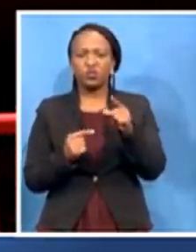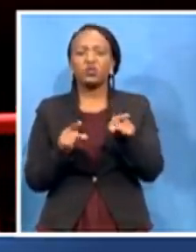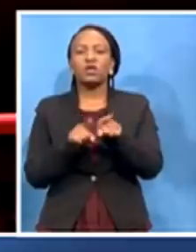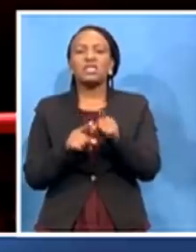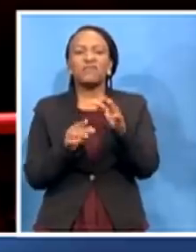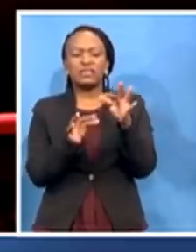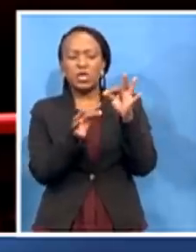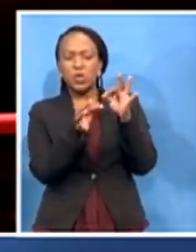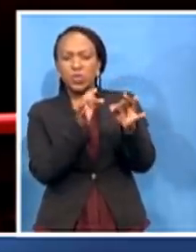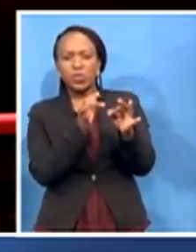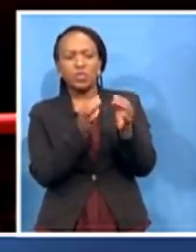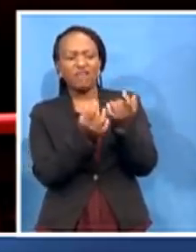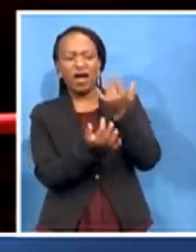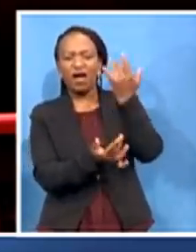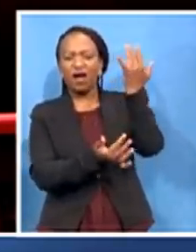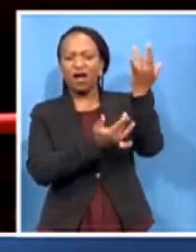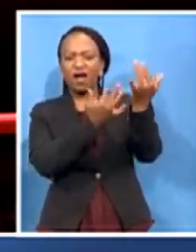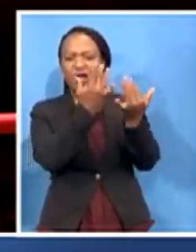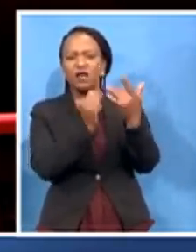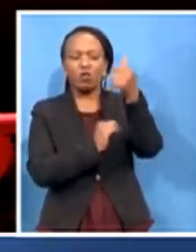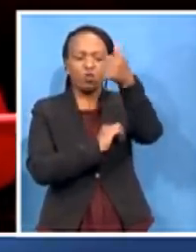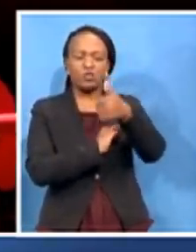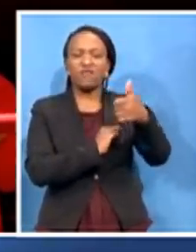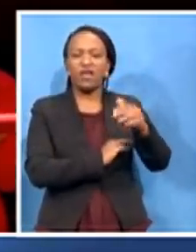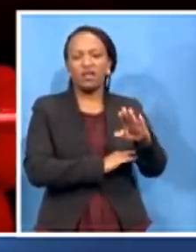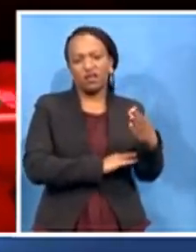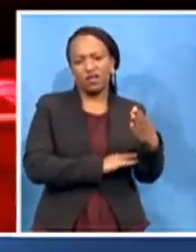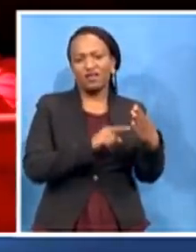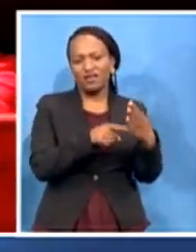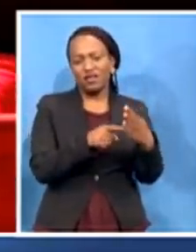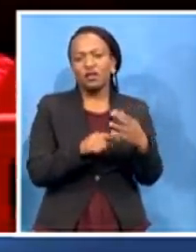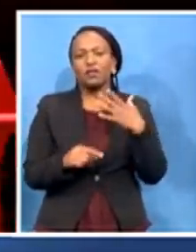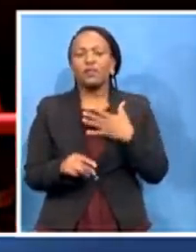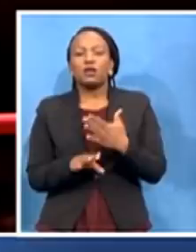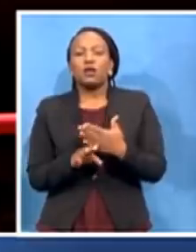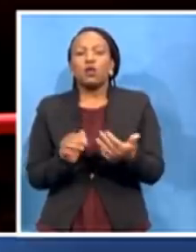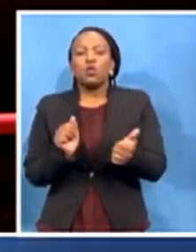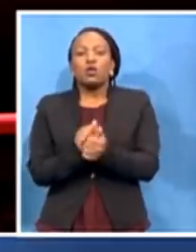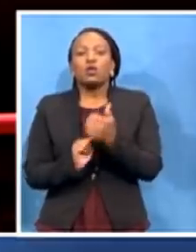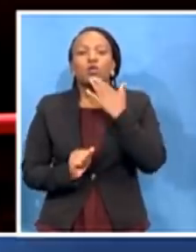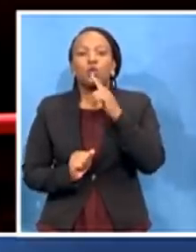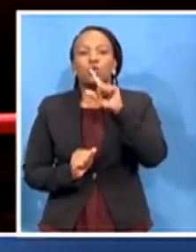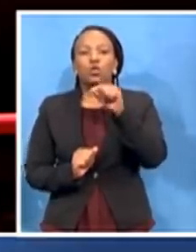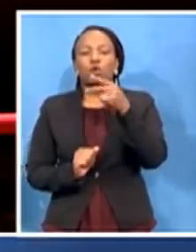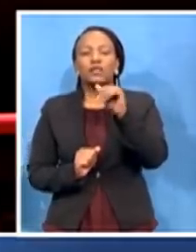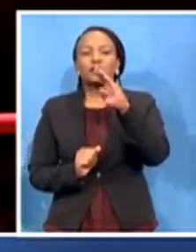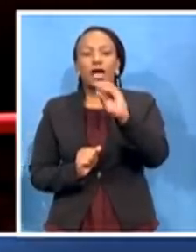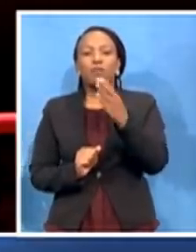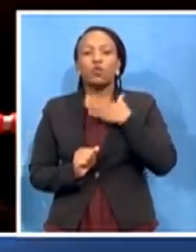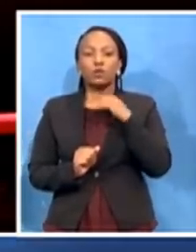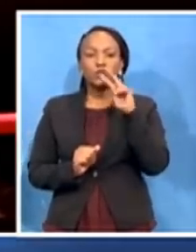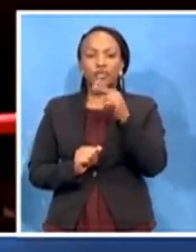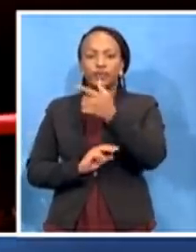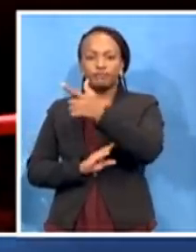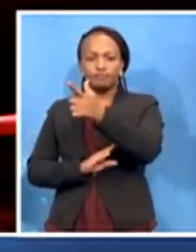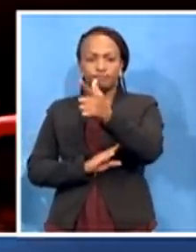ask my colleague Tabo just to pan, because we can see that farmers are now making their